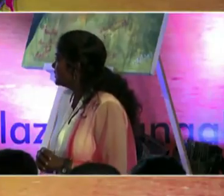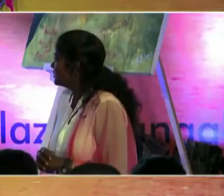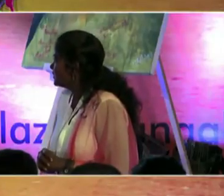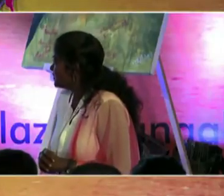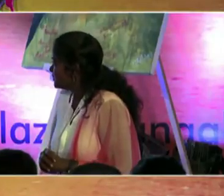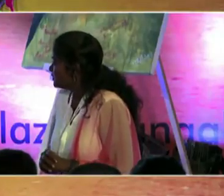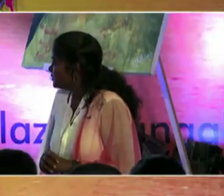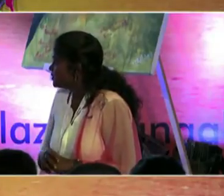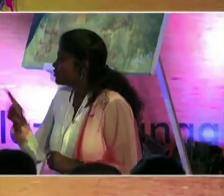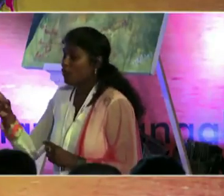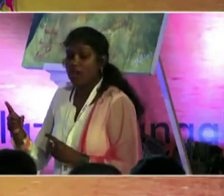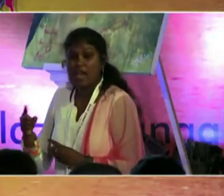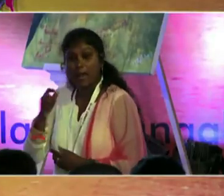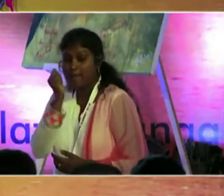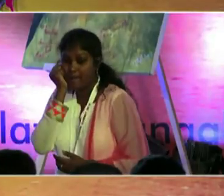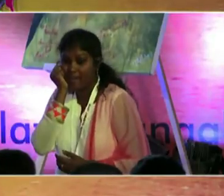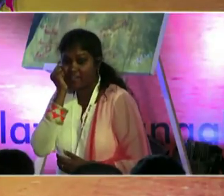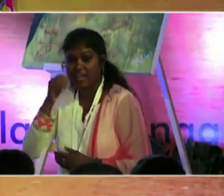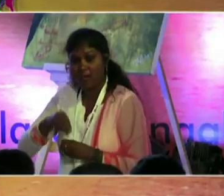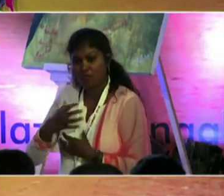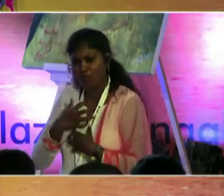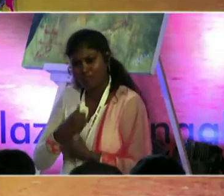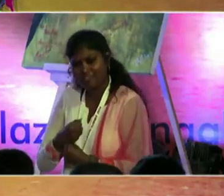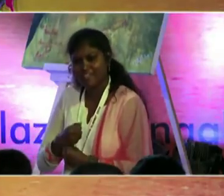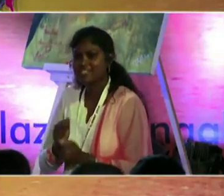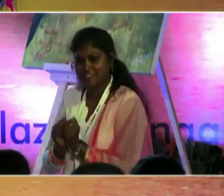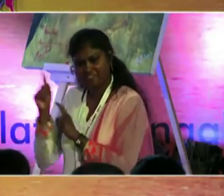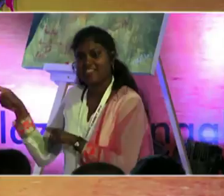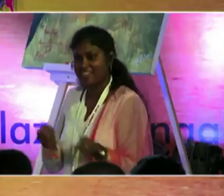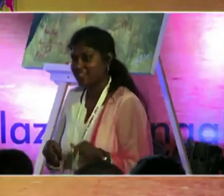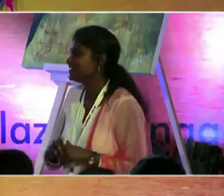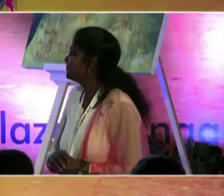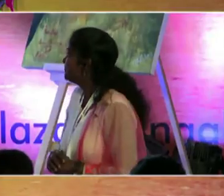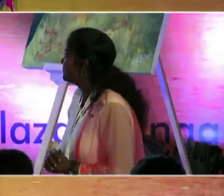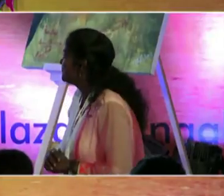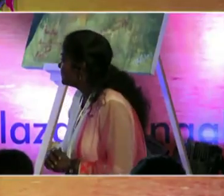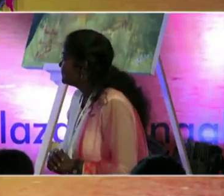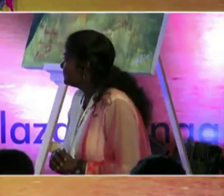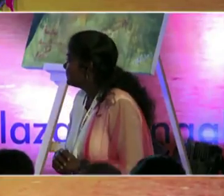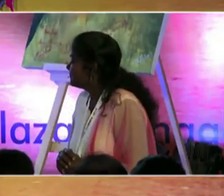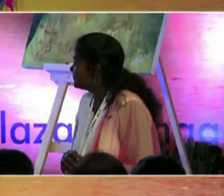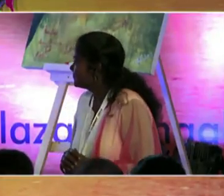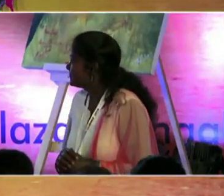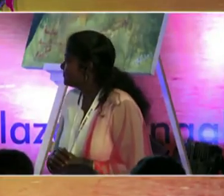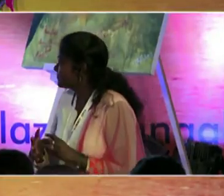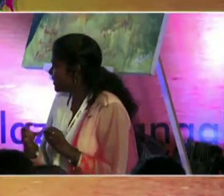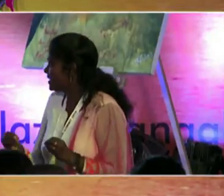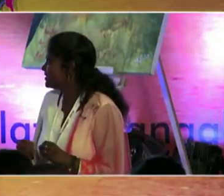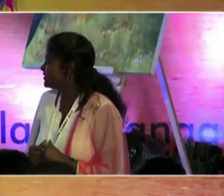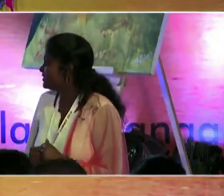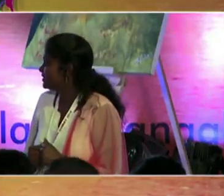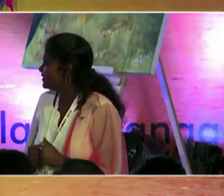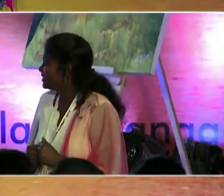faith in me that today I am amidst all of you. And